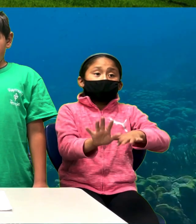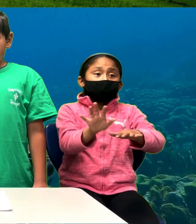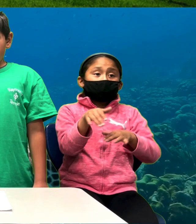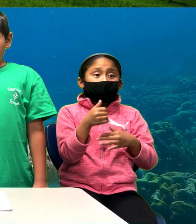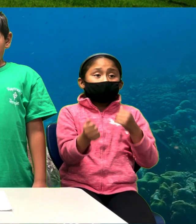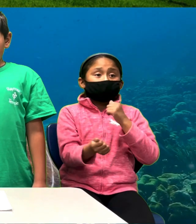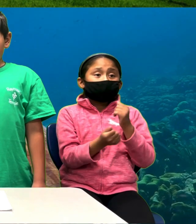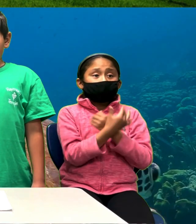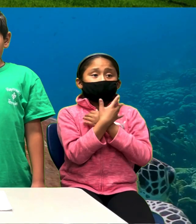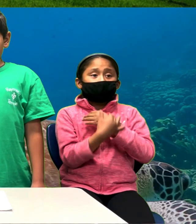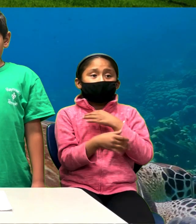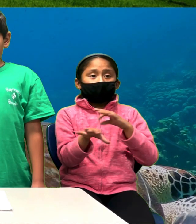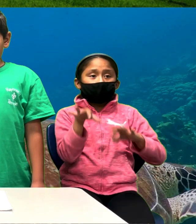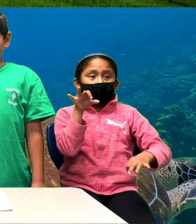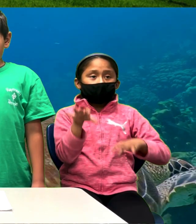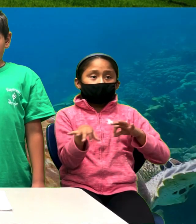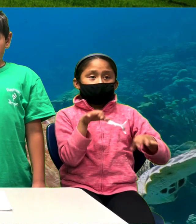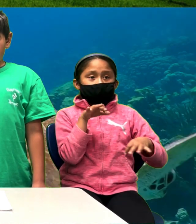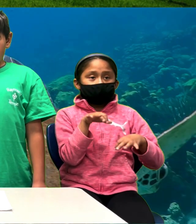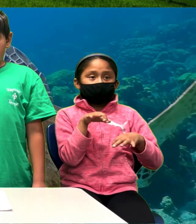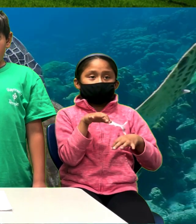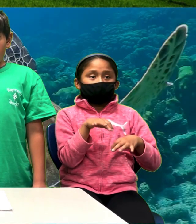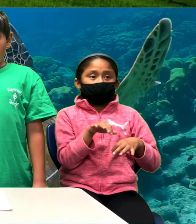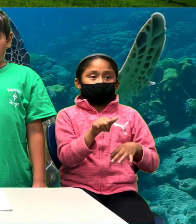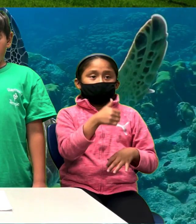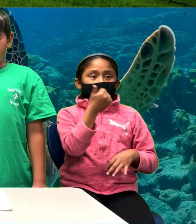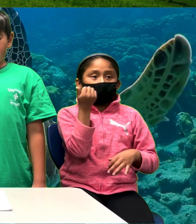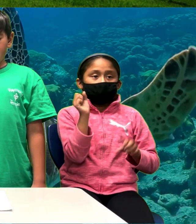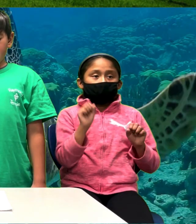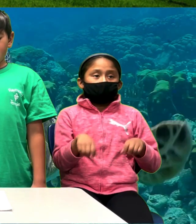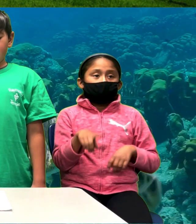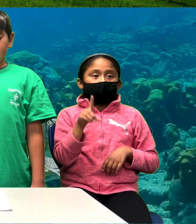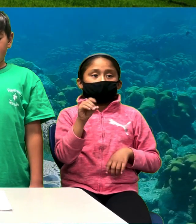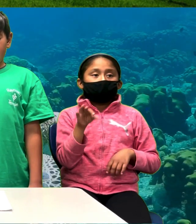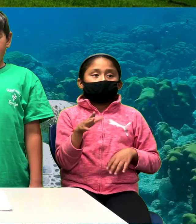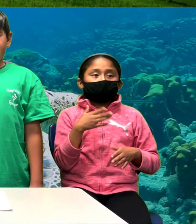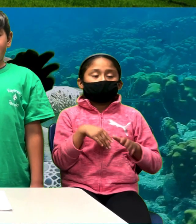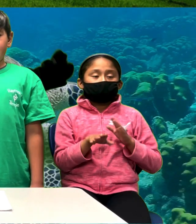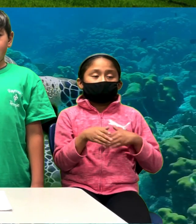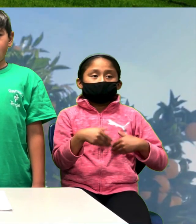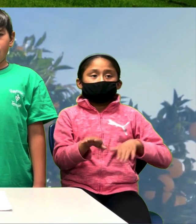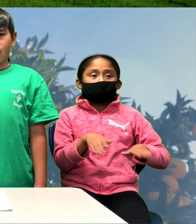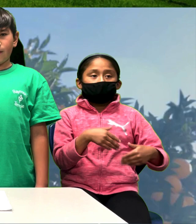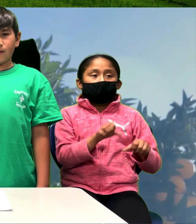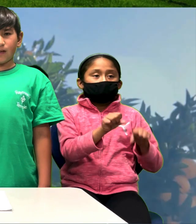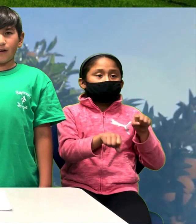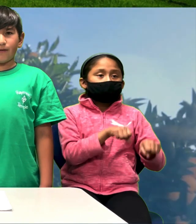beaches. Another thing you can do is walk or bike to school